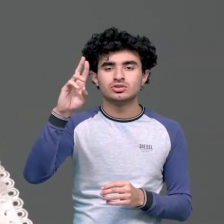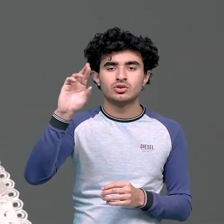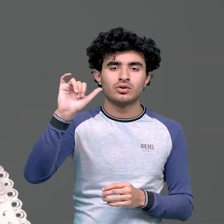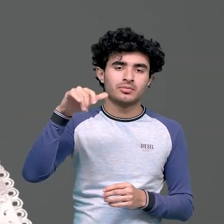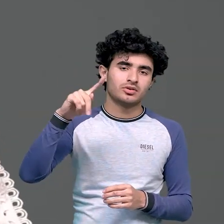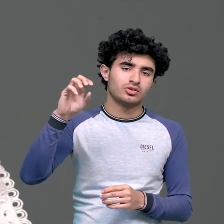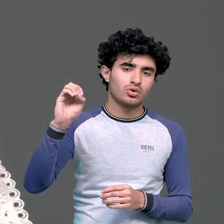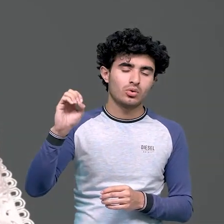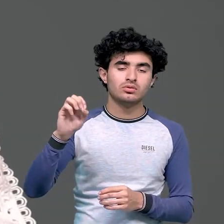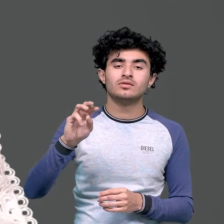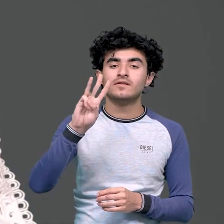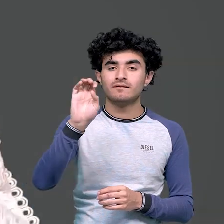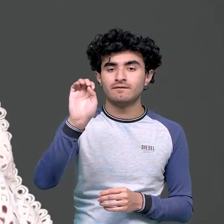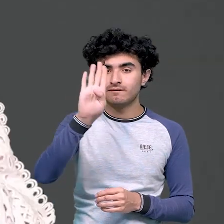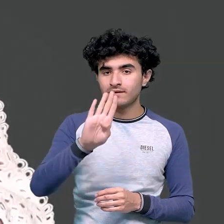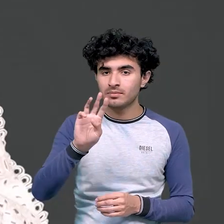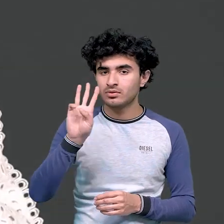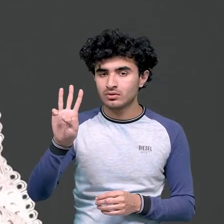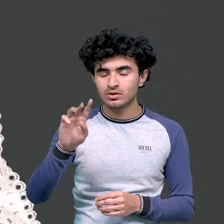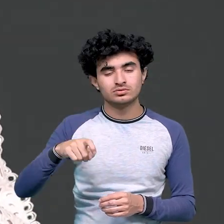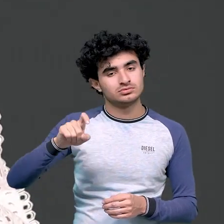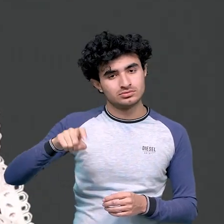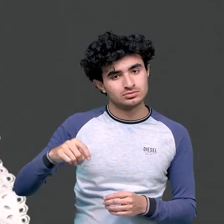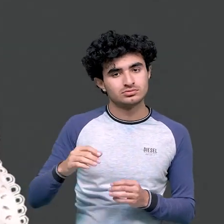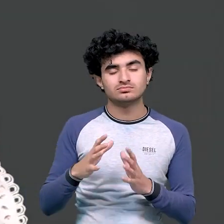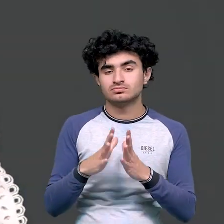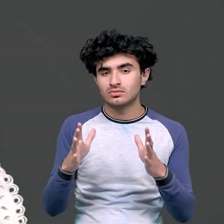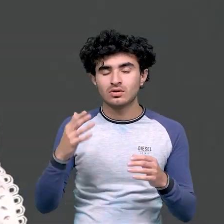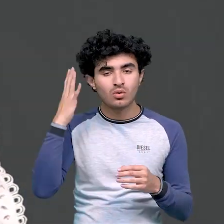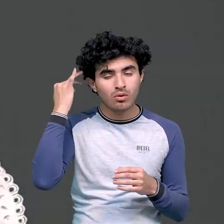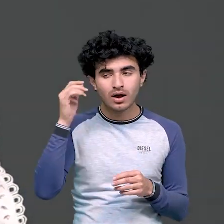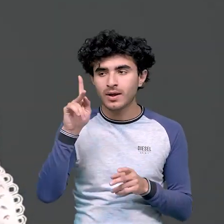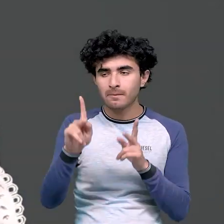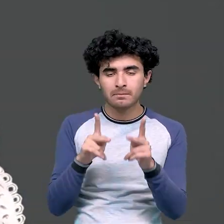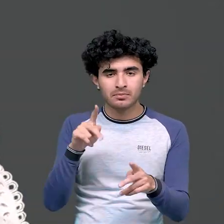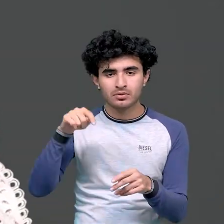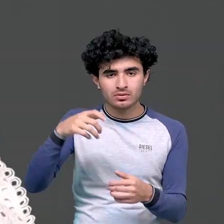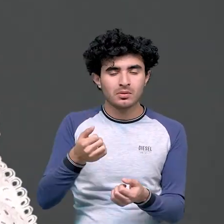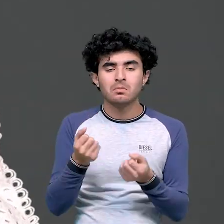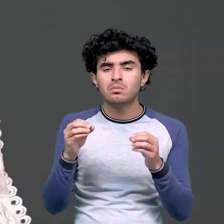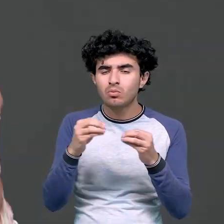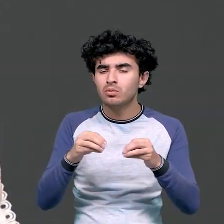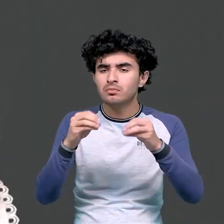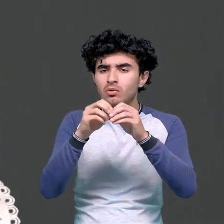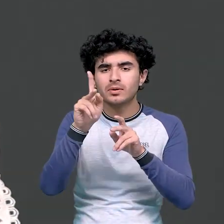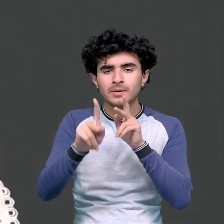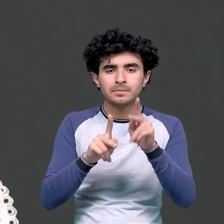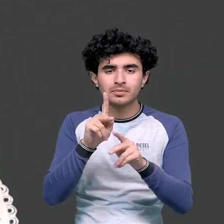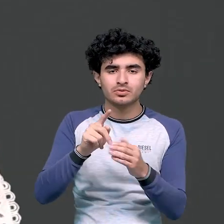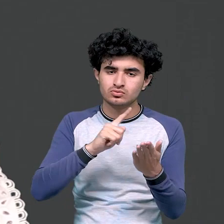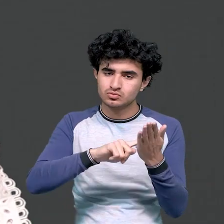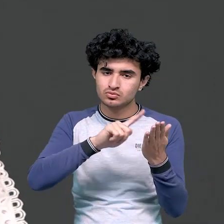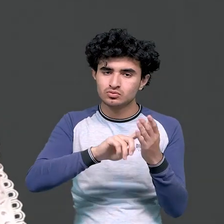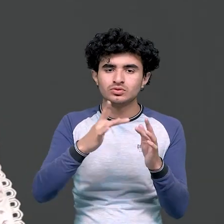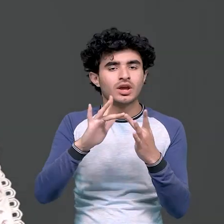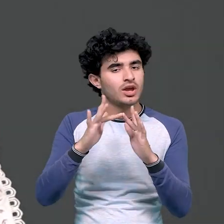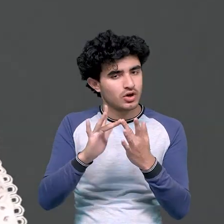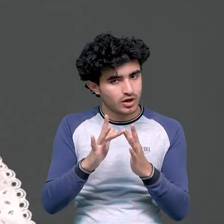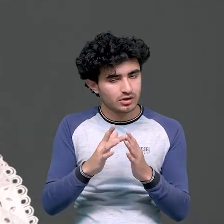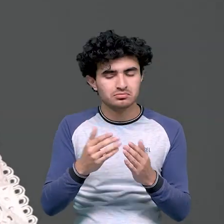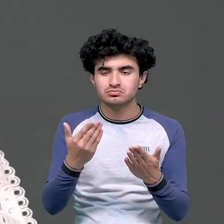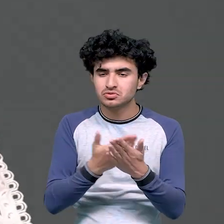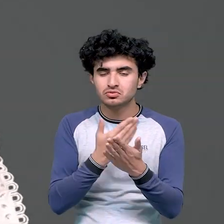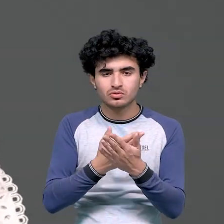unlocks this potential. And at the core of this potential is the evolution of the internet. As more